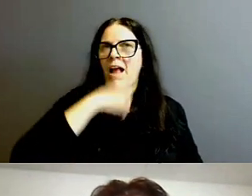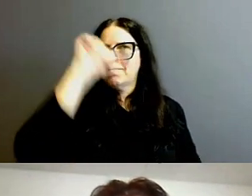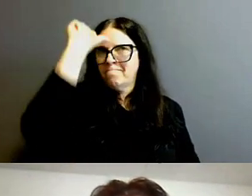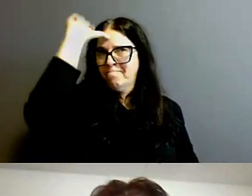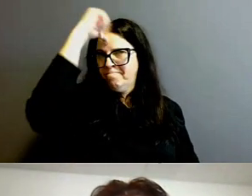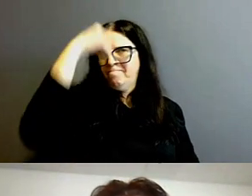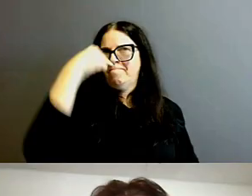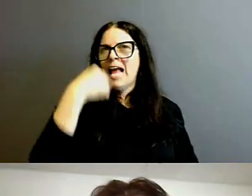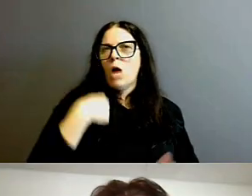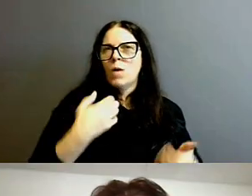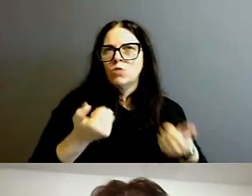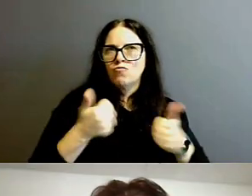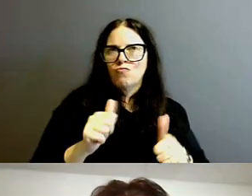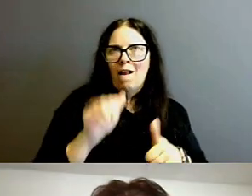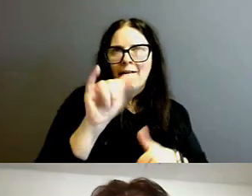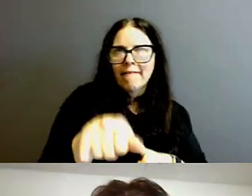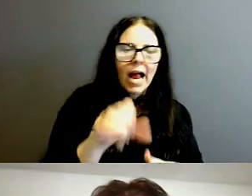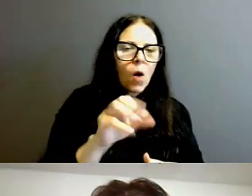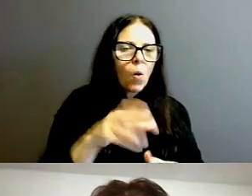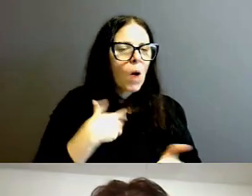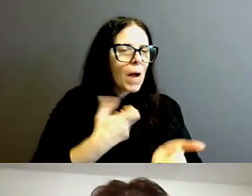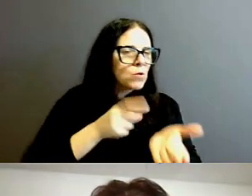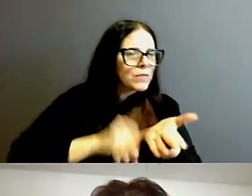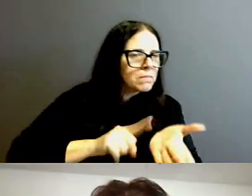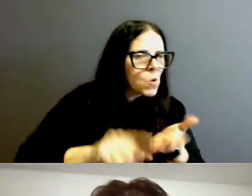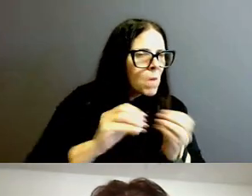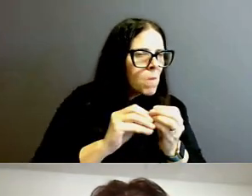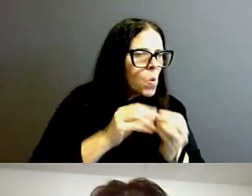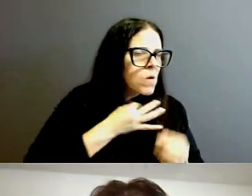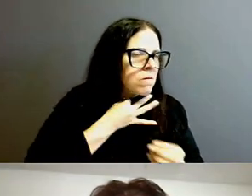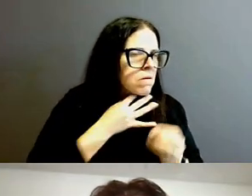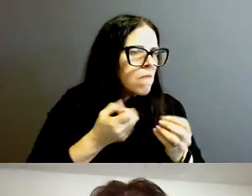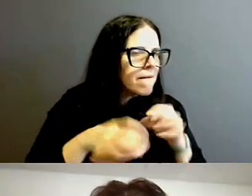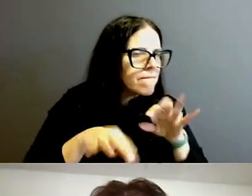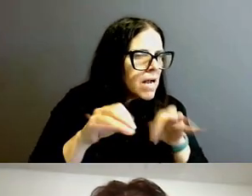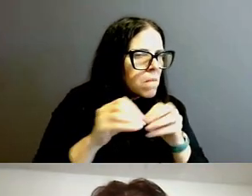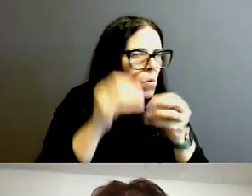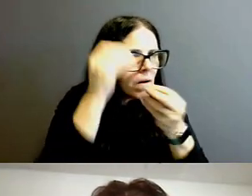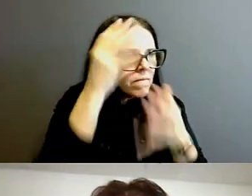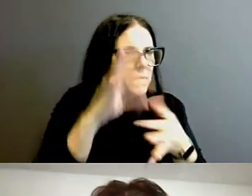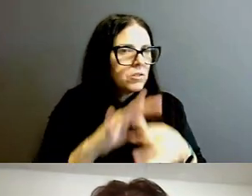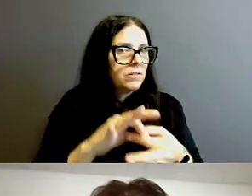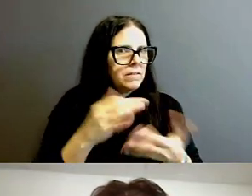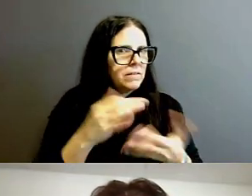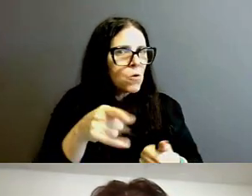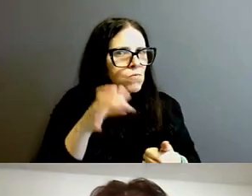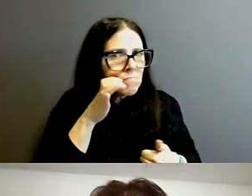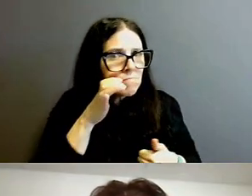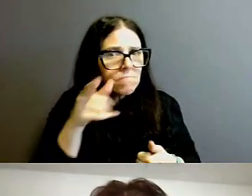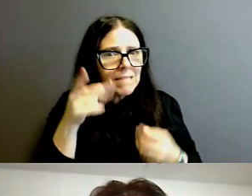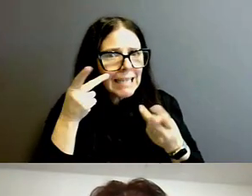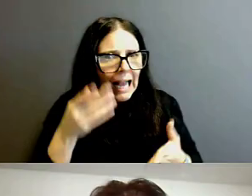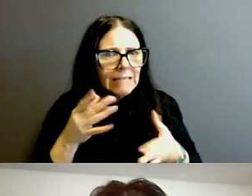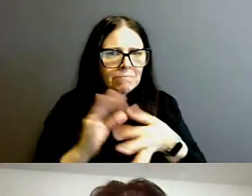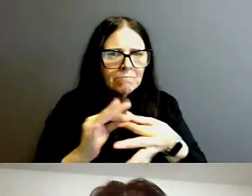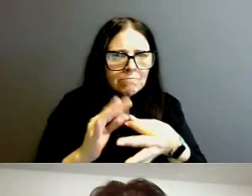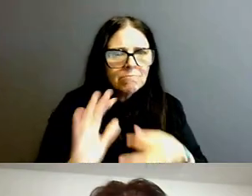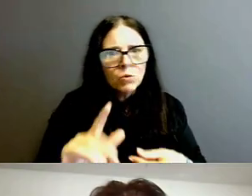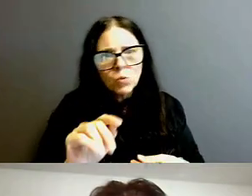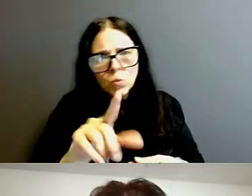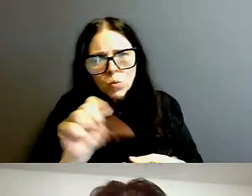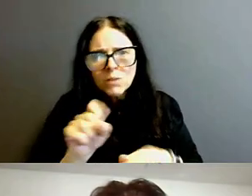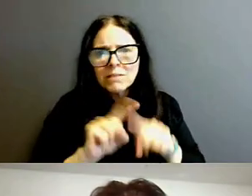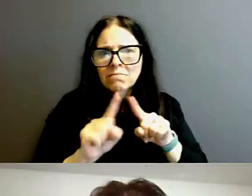try, explore in your program after hearing our guests talking about the tools they use, the things they have